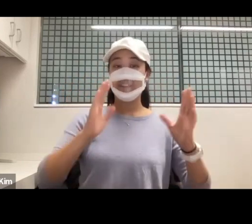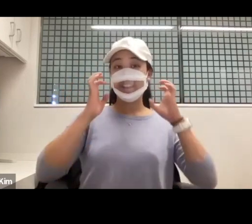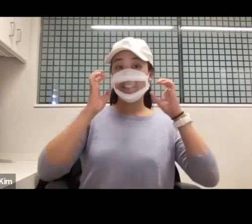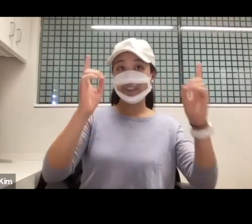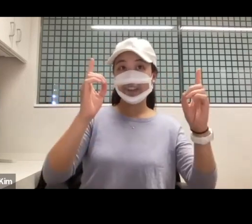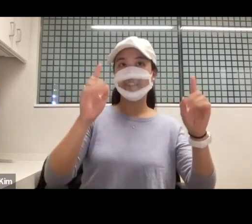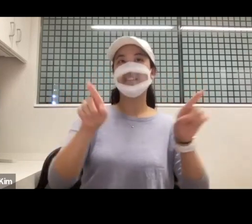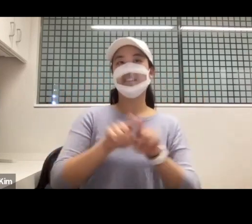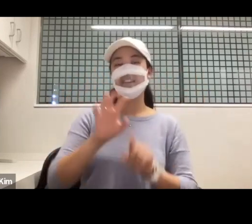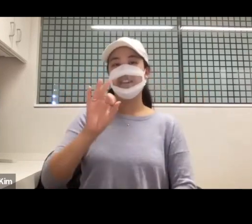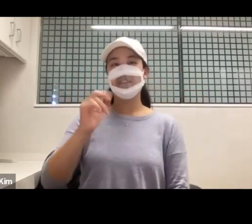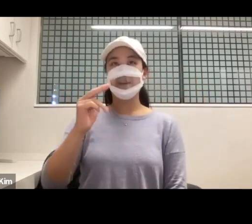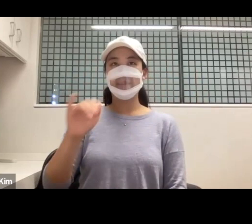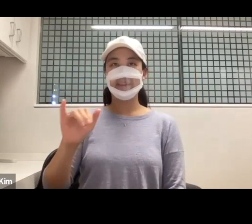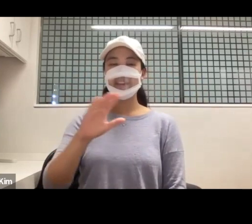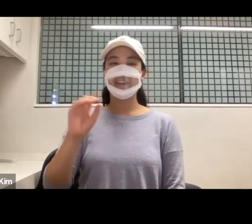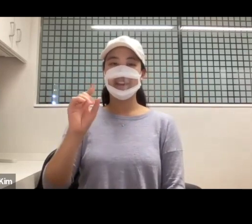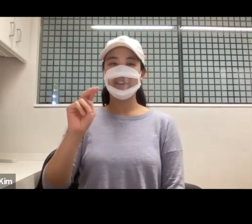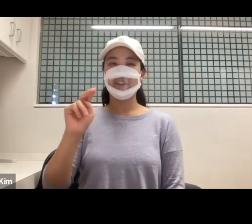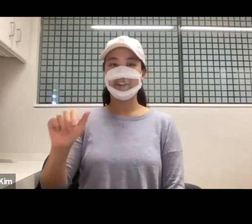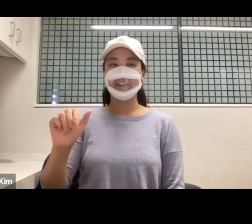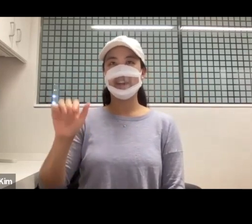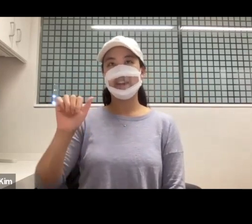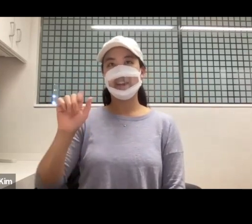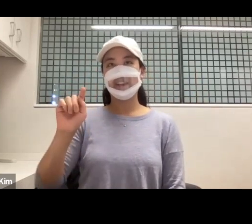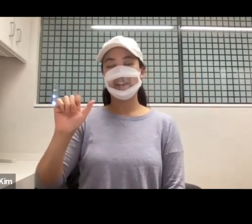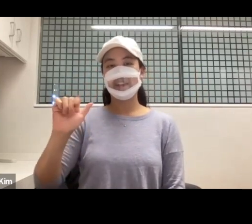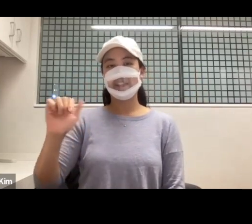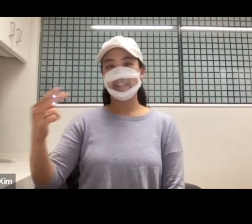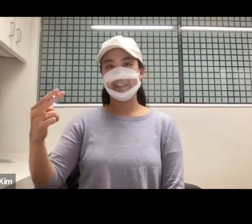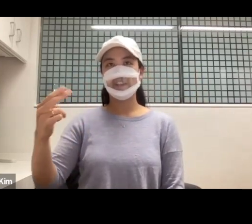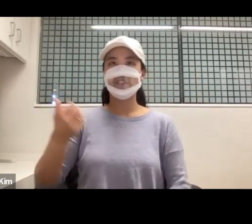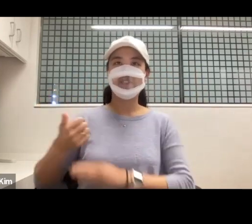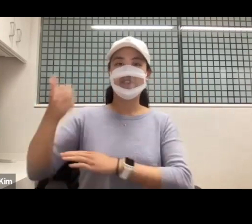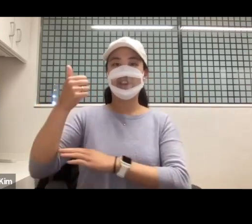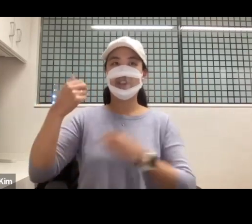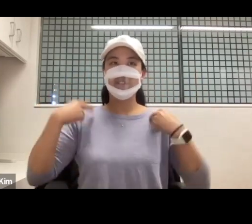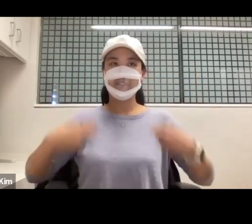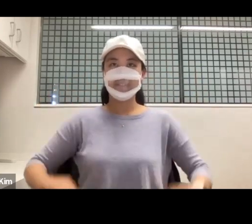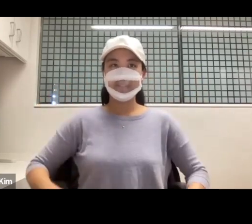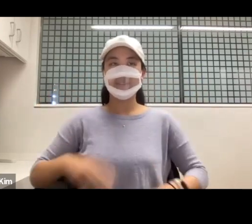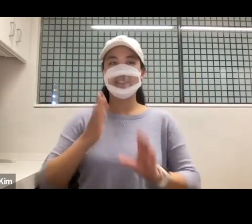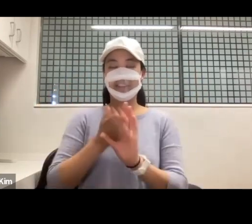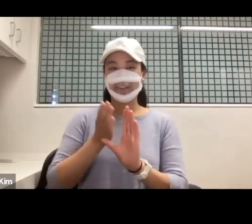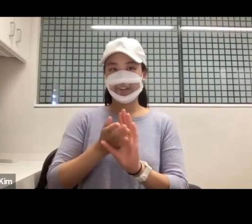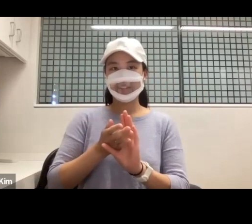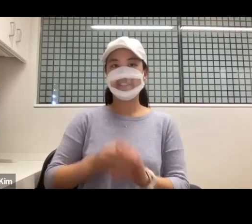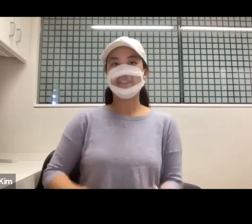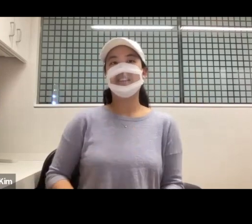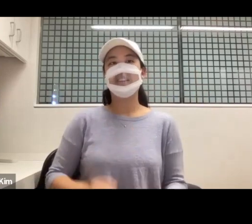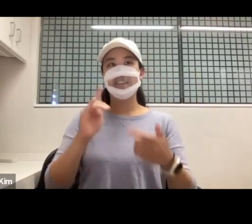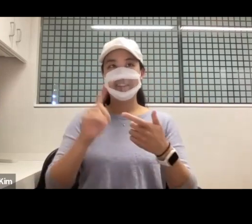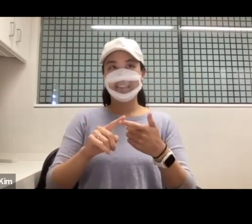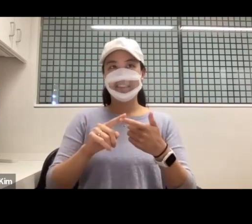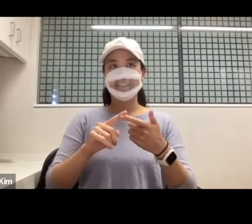She has a variety of different roles at USC. She is a professor of education and